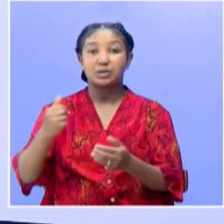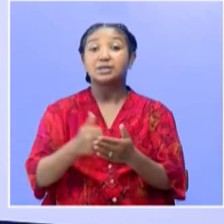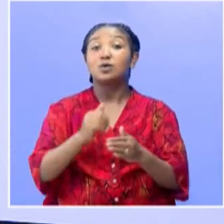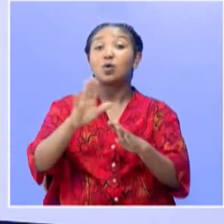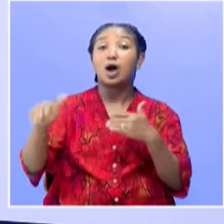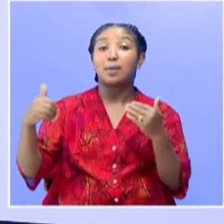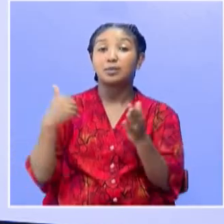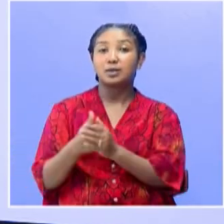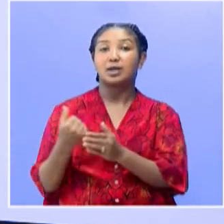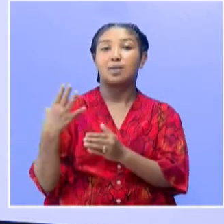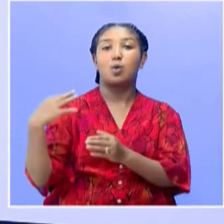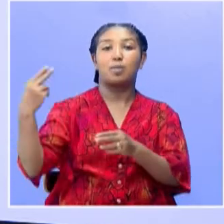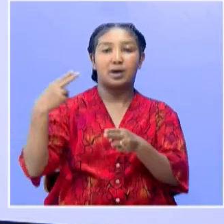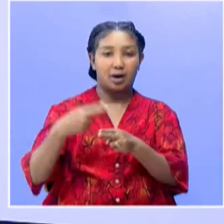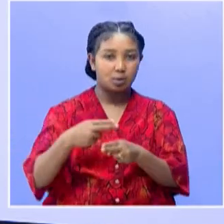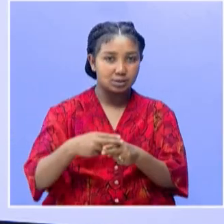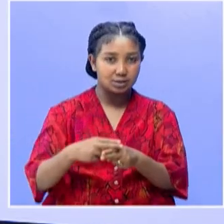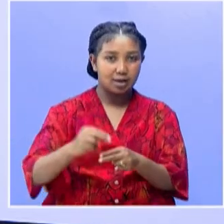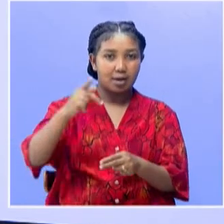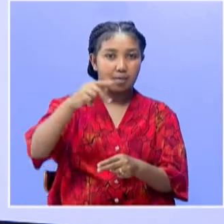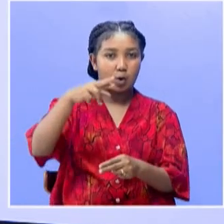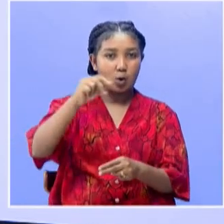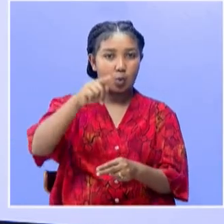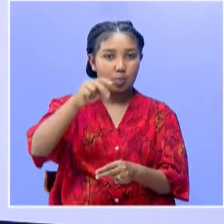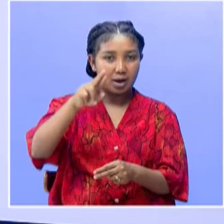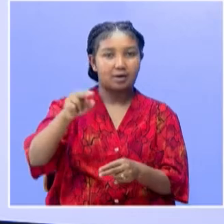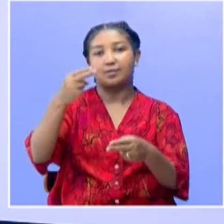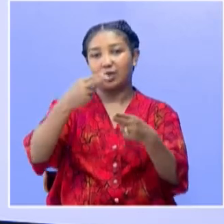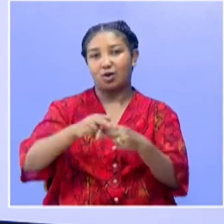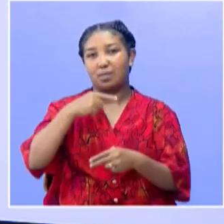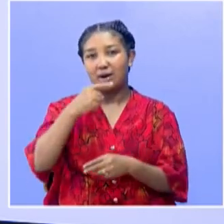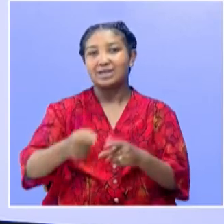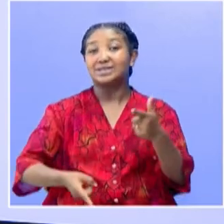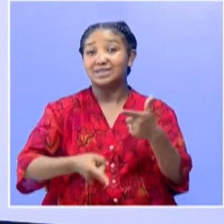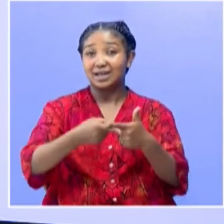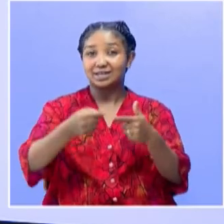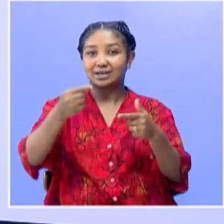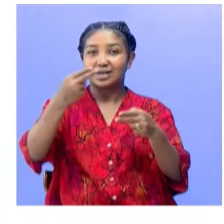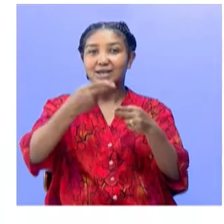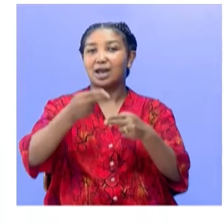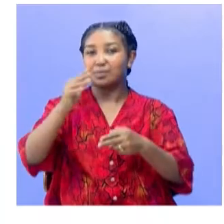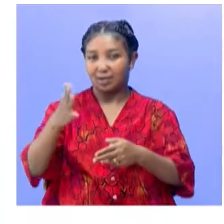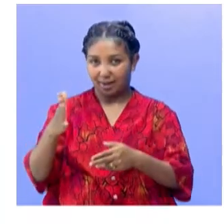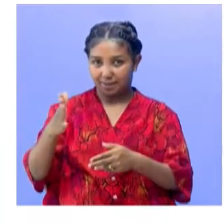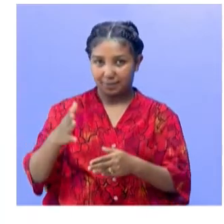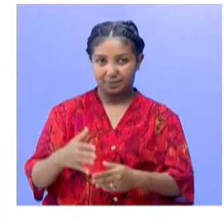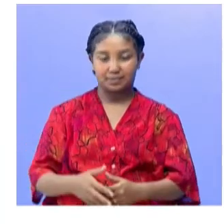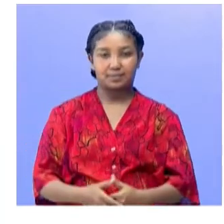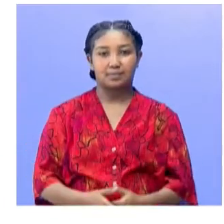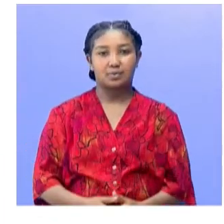proper nouns. The first one is proper noun. The other one